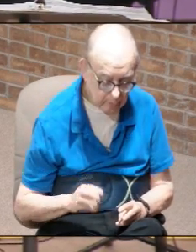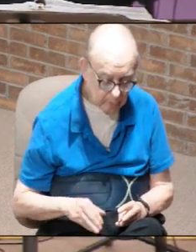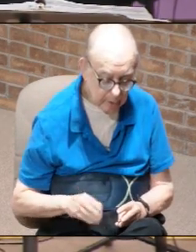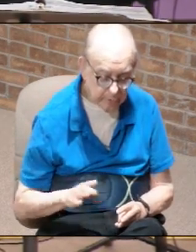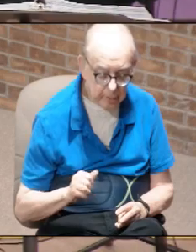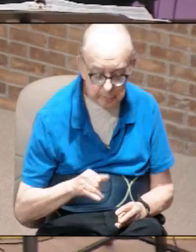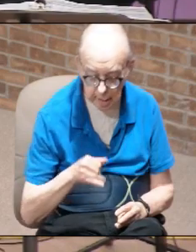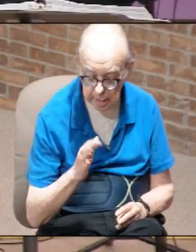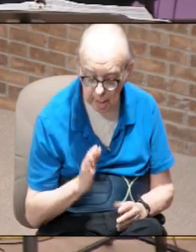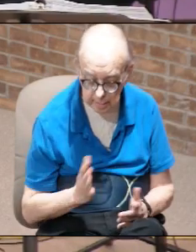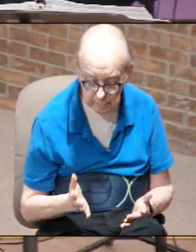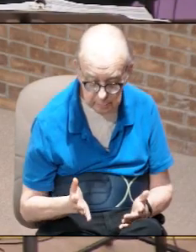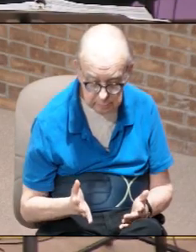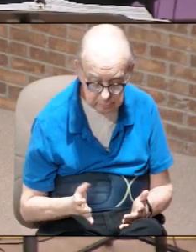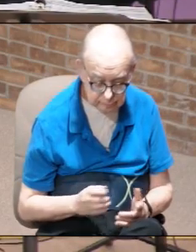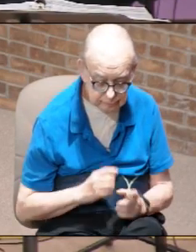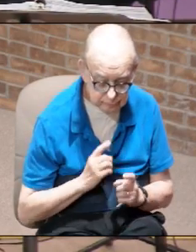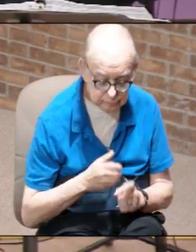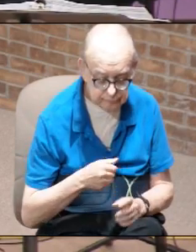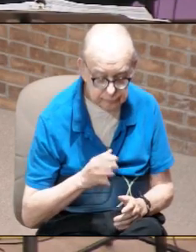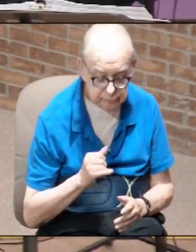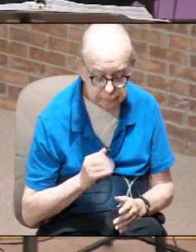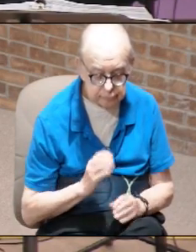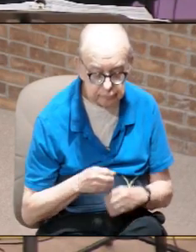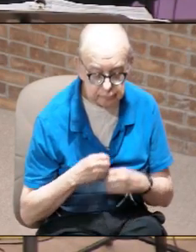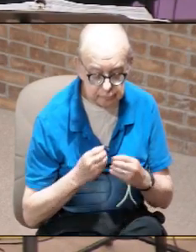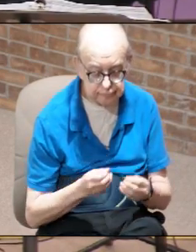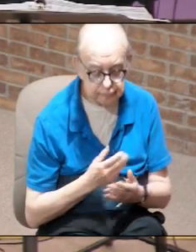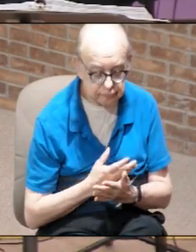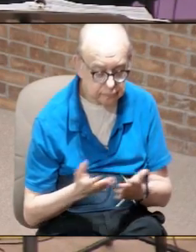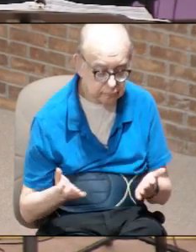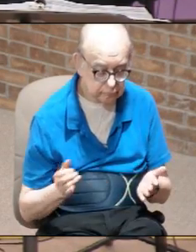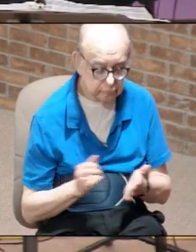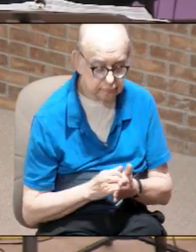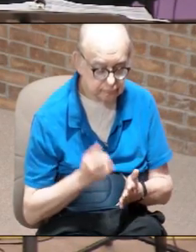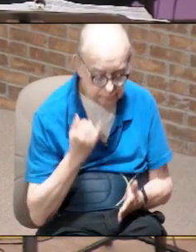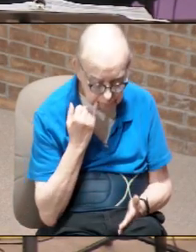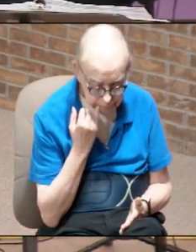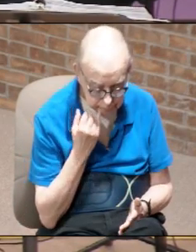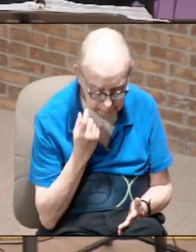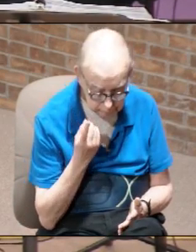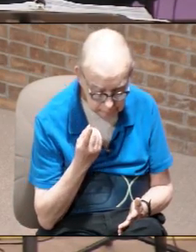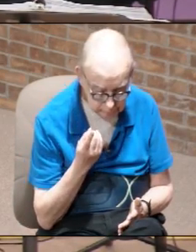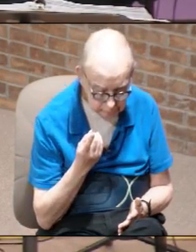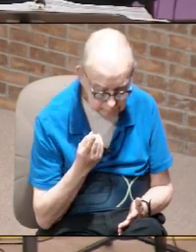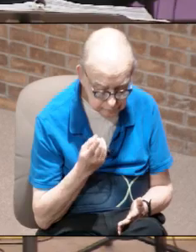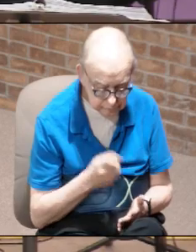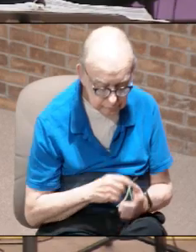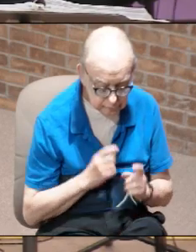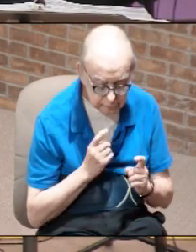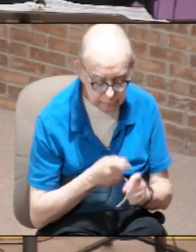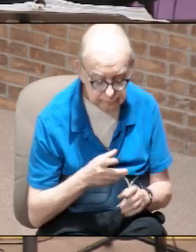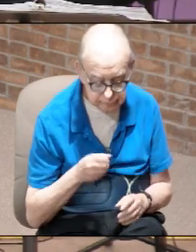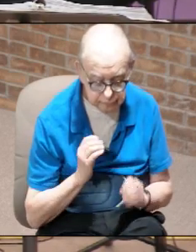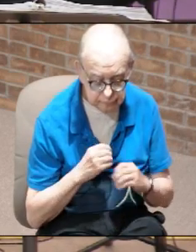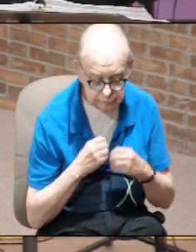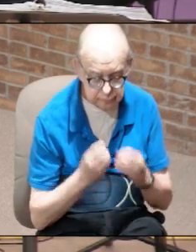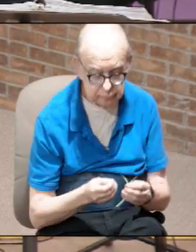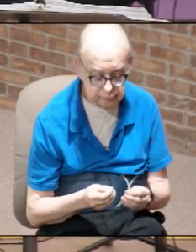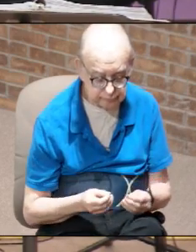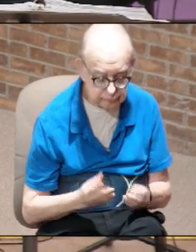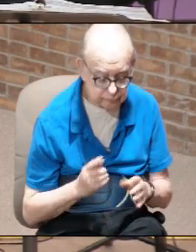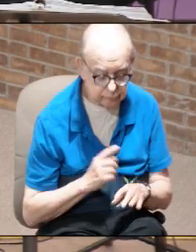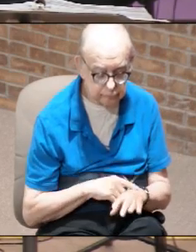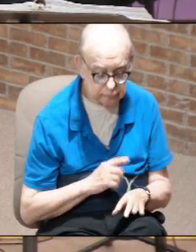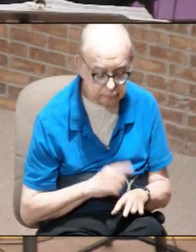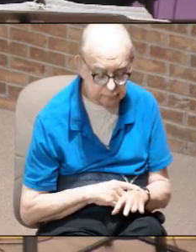God. And the gifts that he's given you. And the thing of it is, if you don't recognize what the gift is that God has given you, a lot